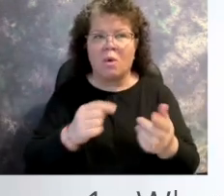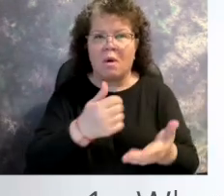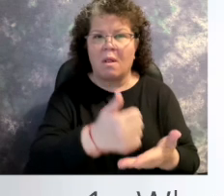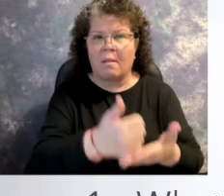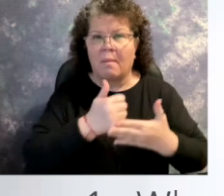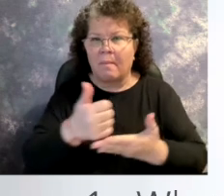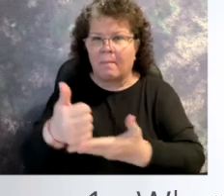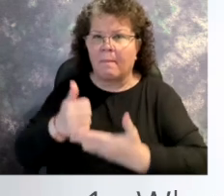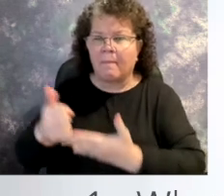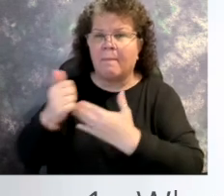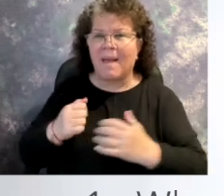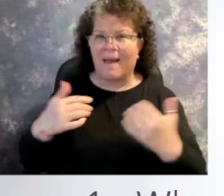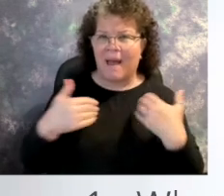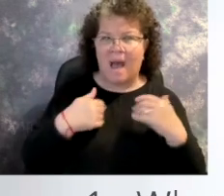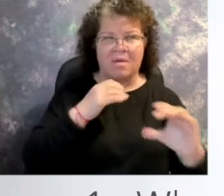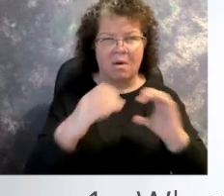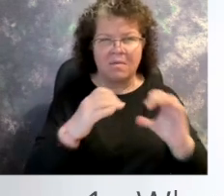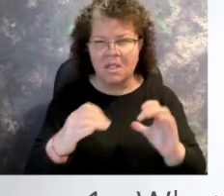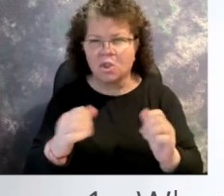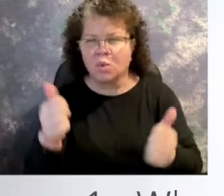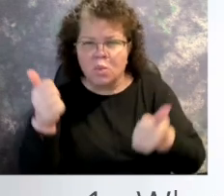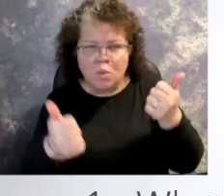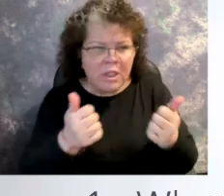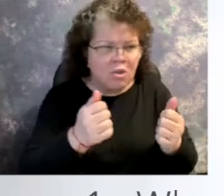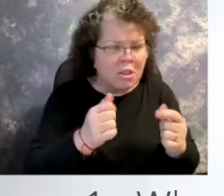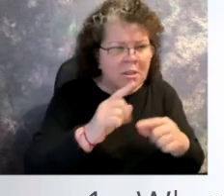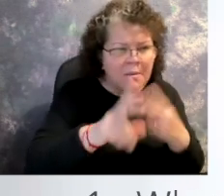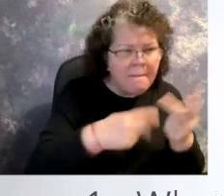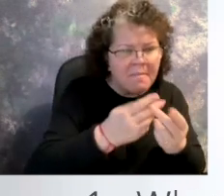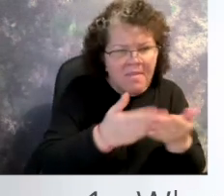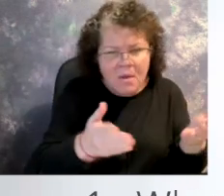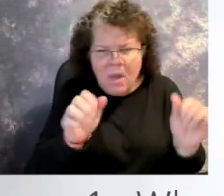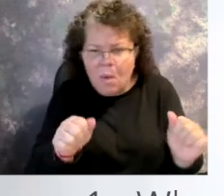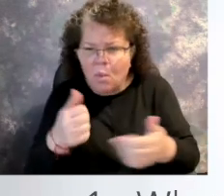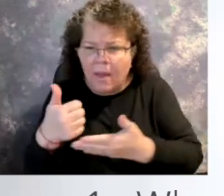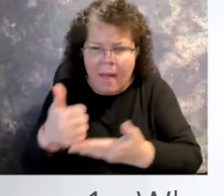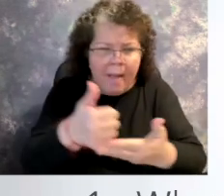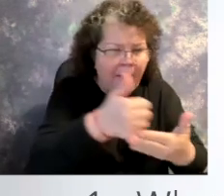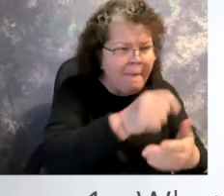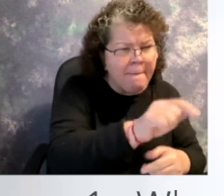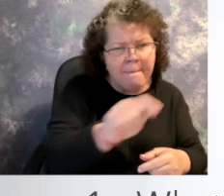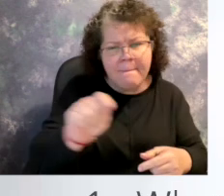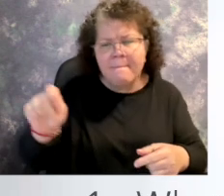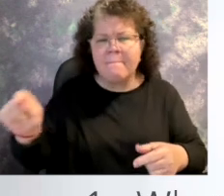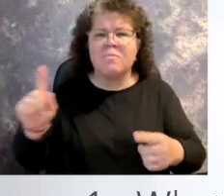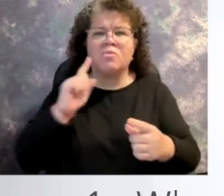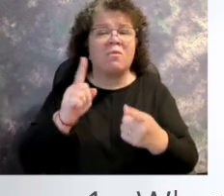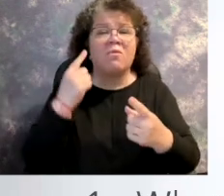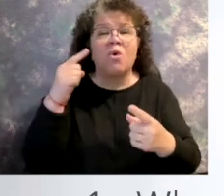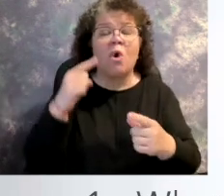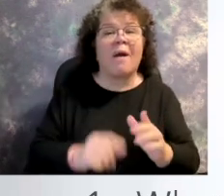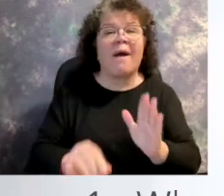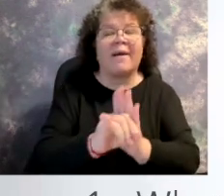a conversation and see what sorts of things we can do or what programs we can help, identify that can